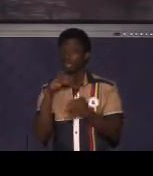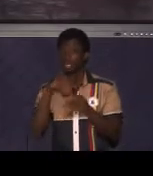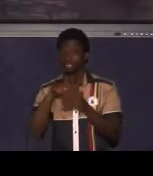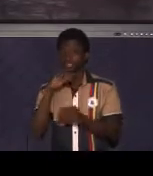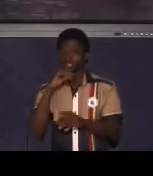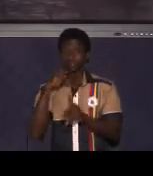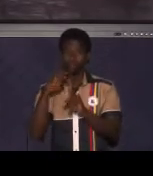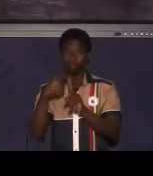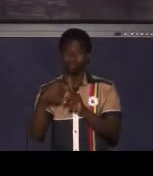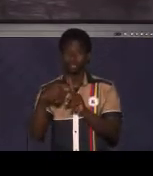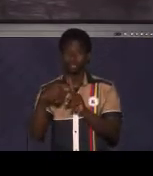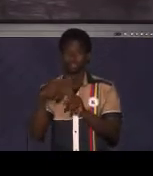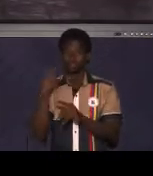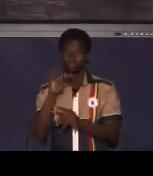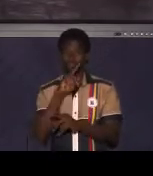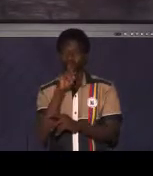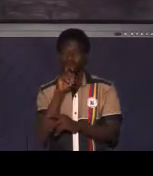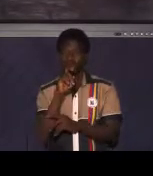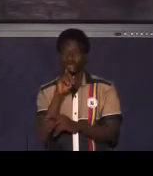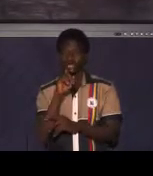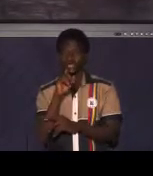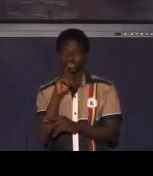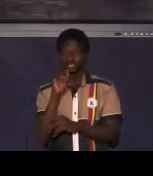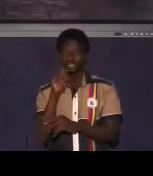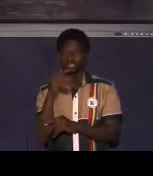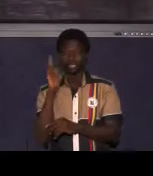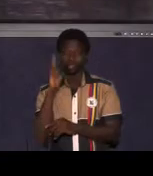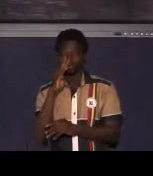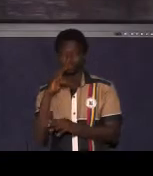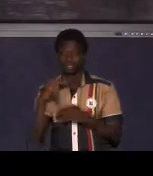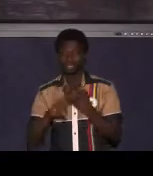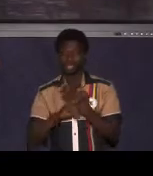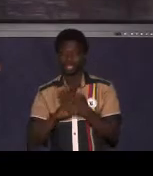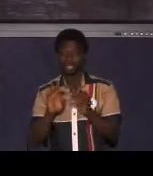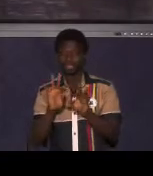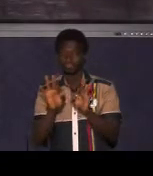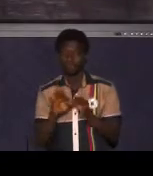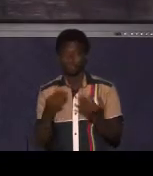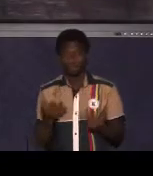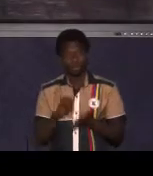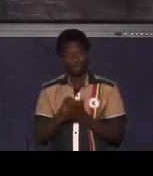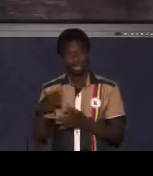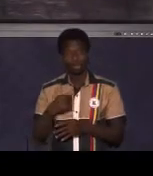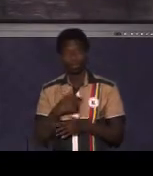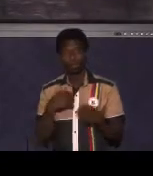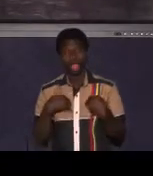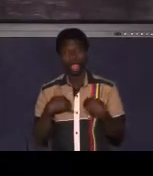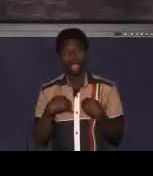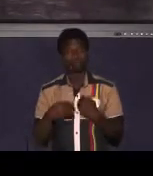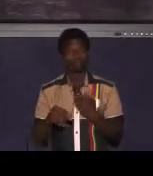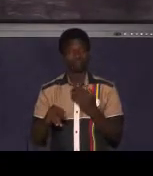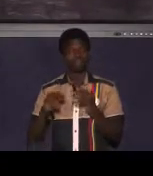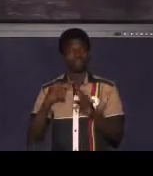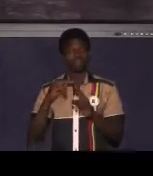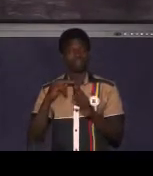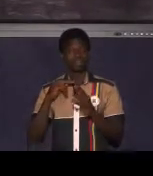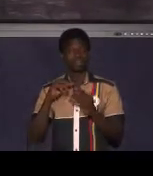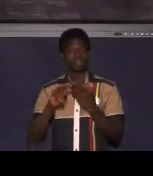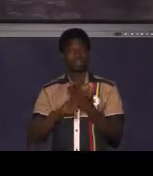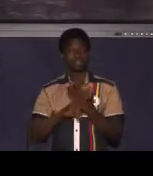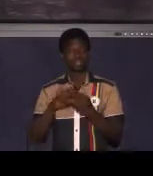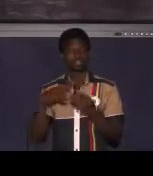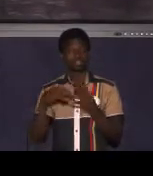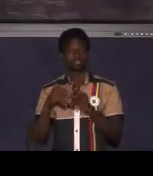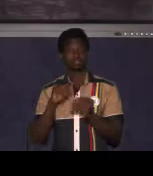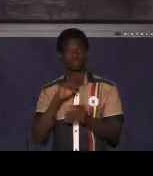when the statement is in the positive, the question tag will be in the negative form. Now that we have negative